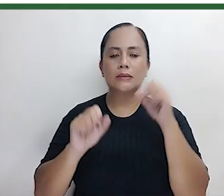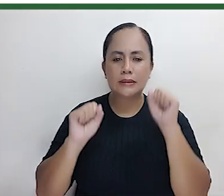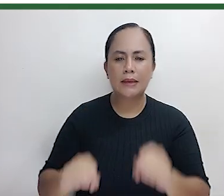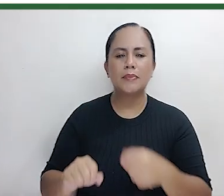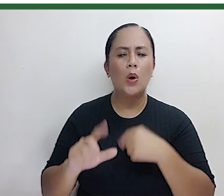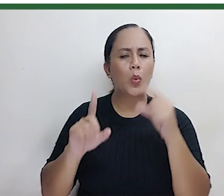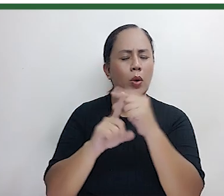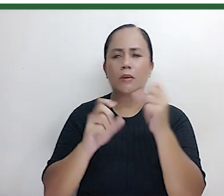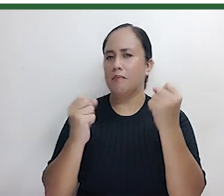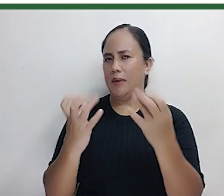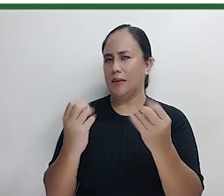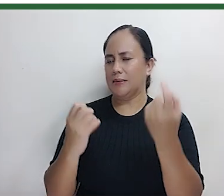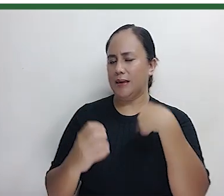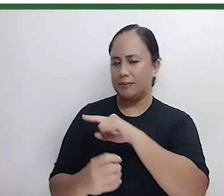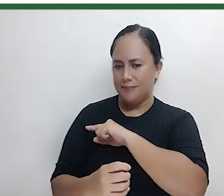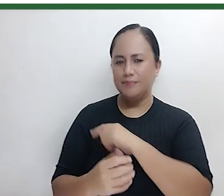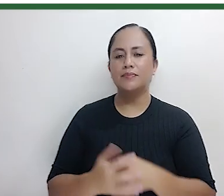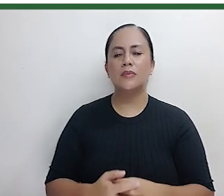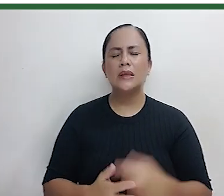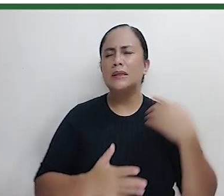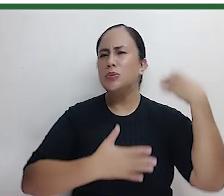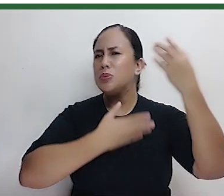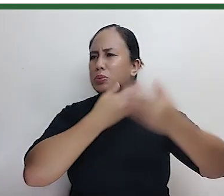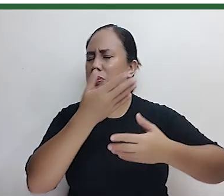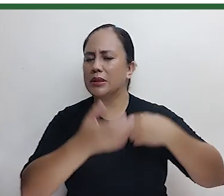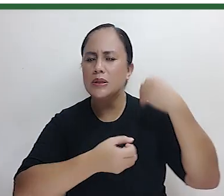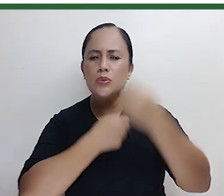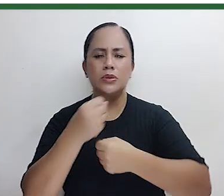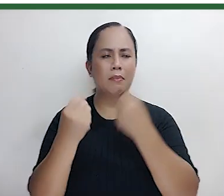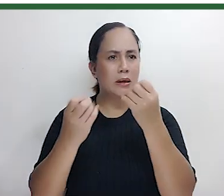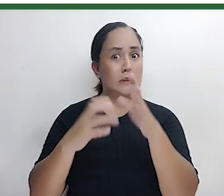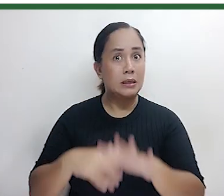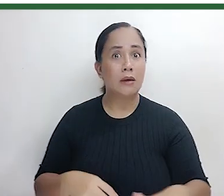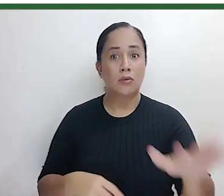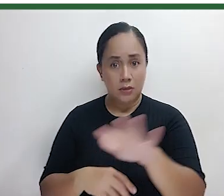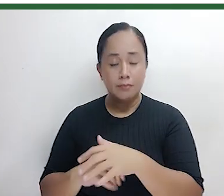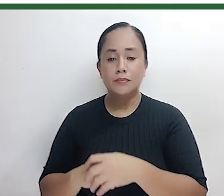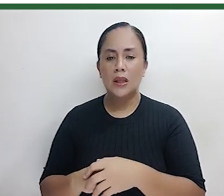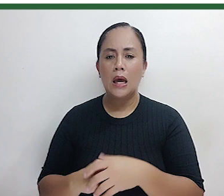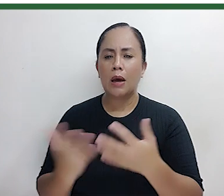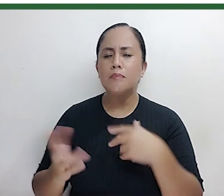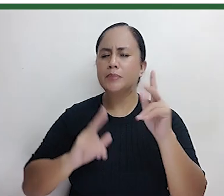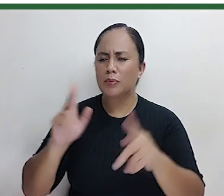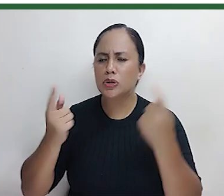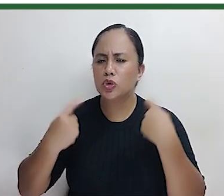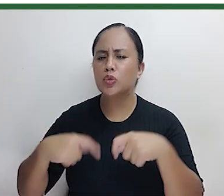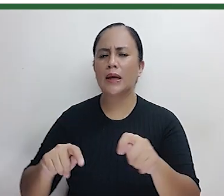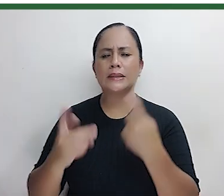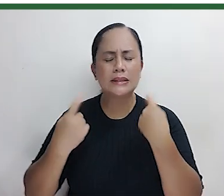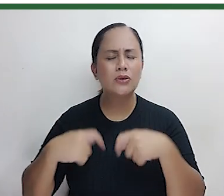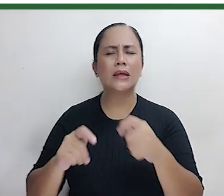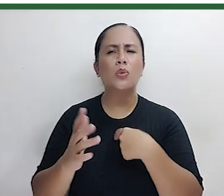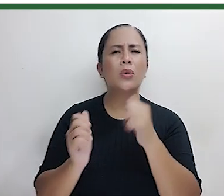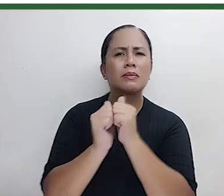Intersectionality can be a buzzword for many of us. Over the years and in many spaces, people have